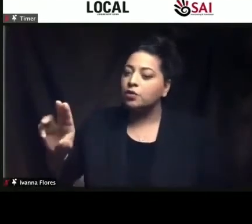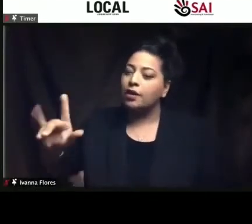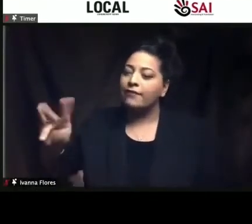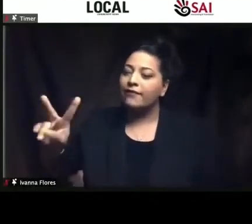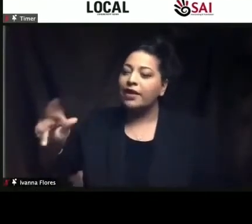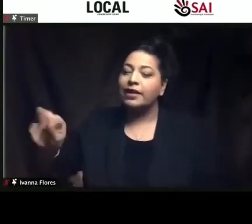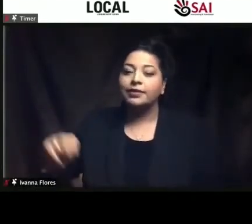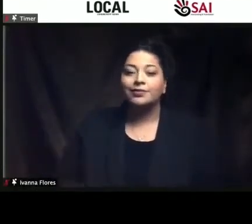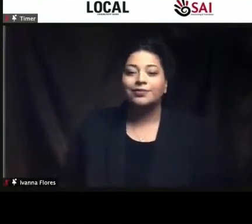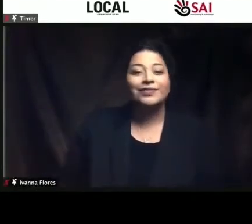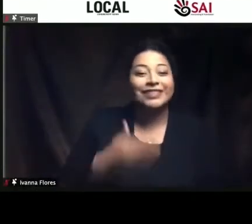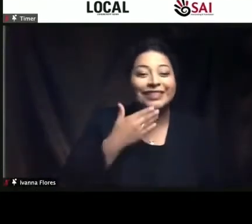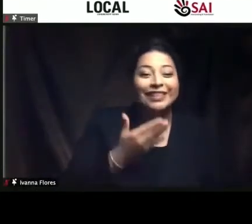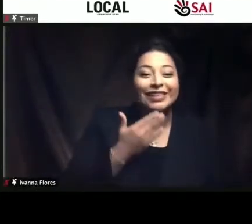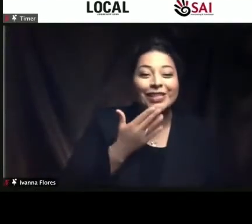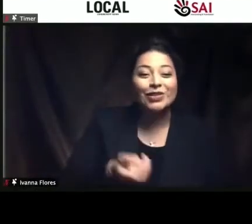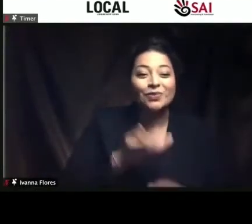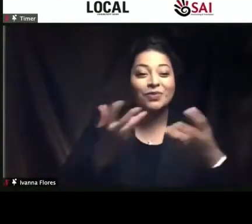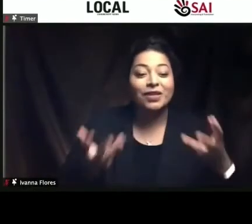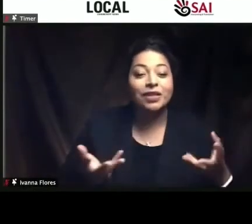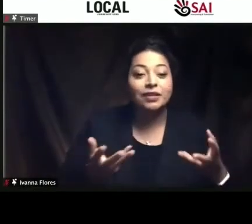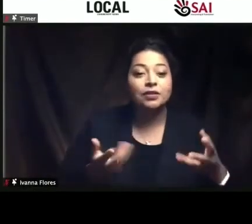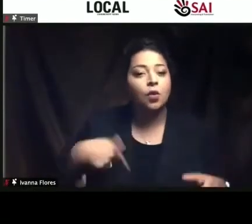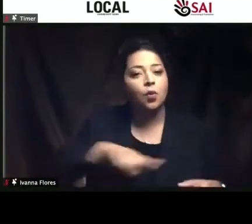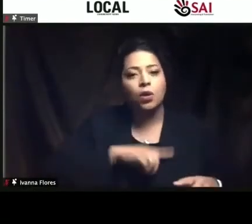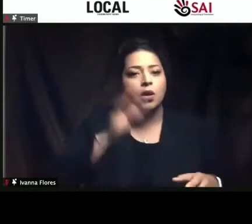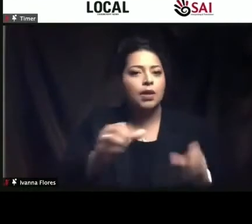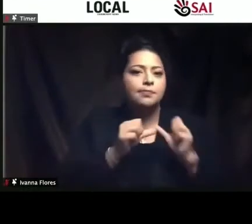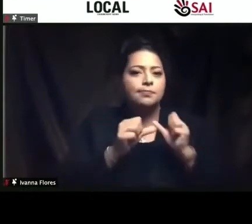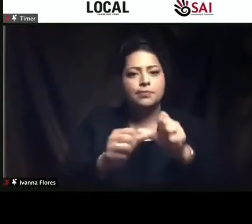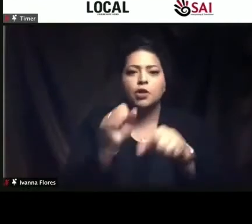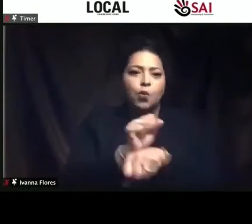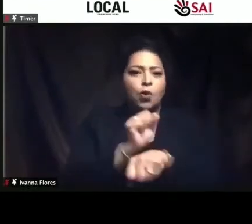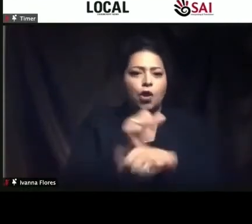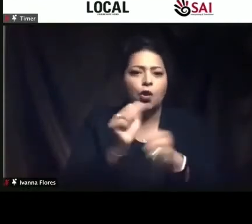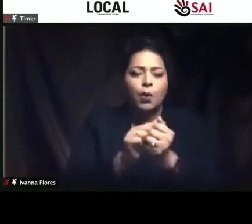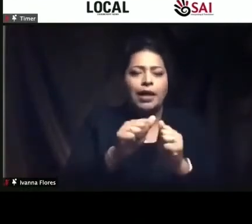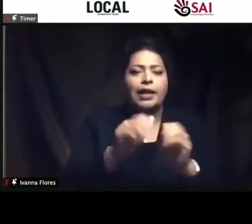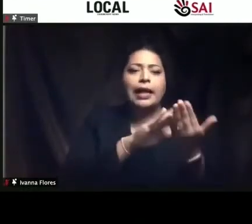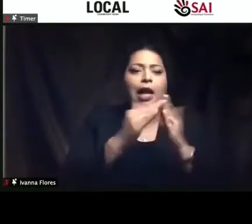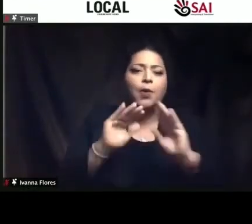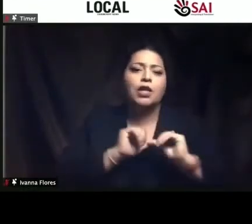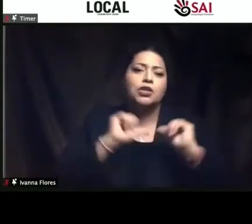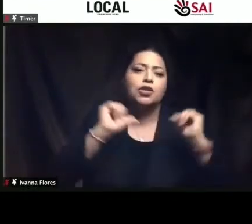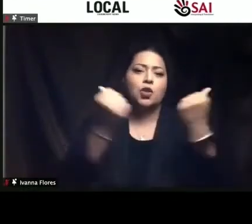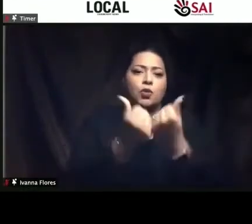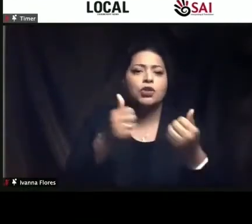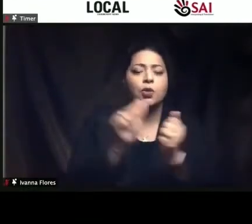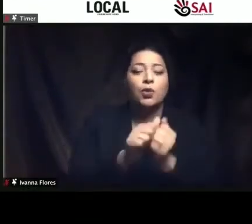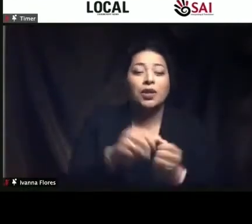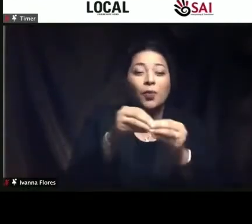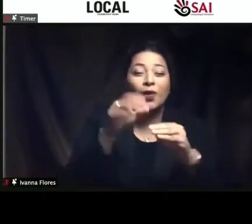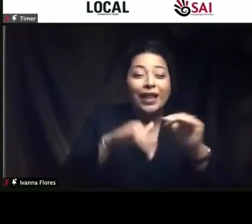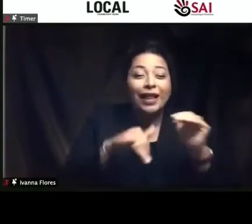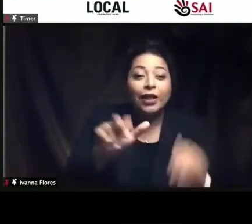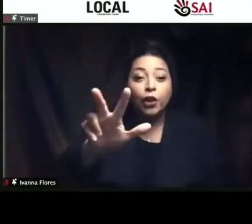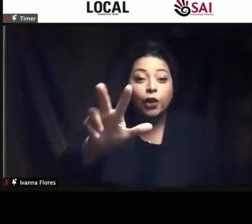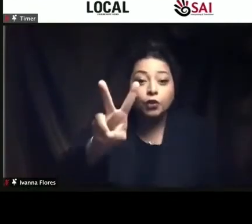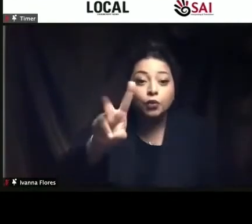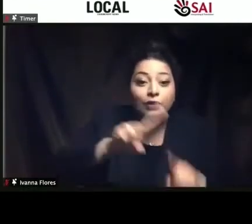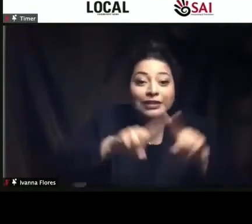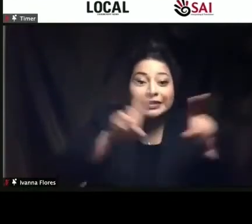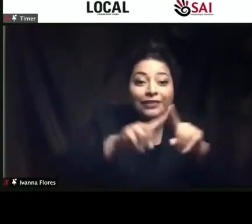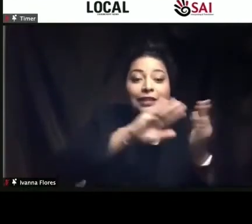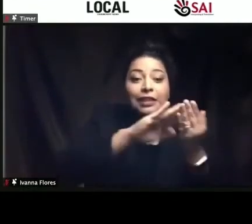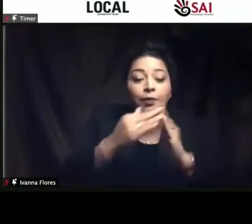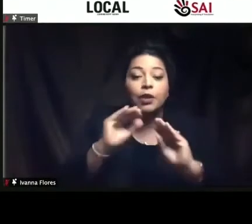Thank you so much. So we are continuing to work with the Neighborhood Association President's Roundtable with over 32 different Neighborhood